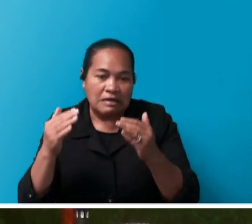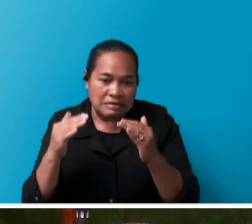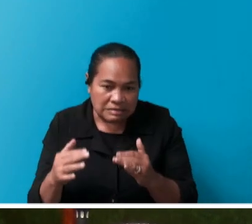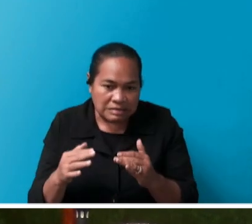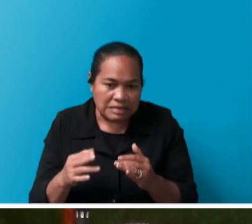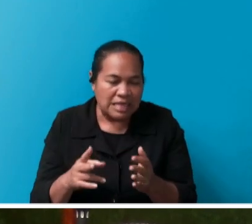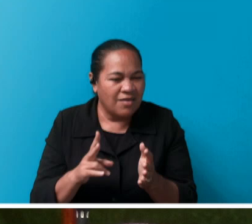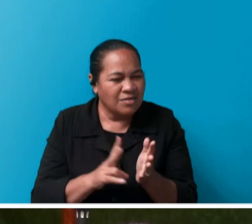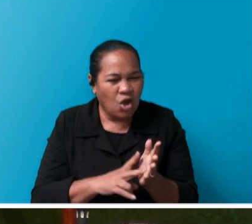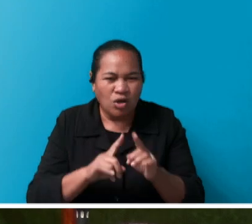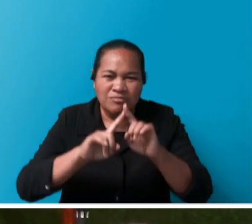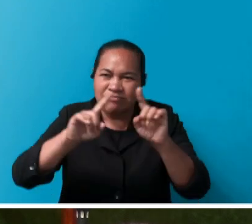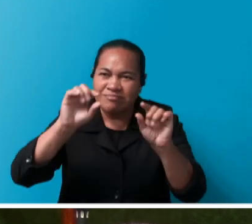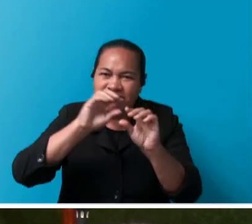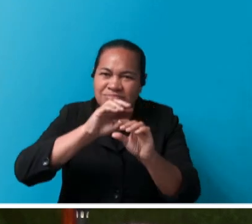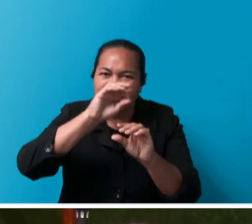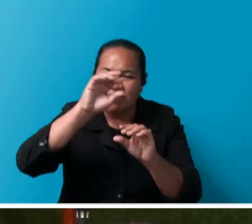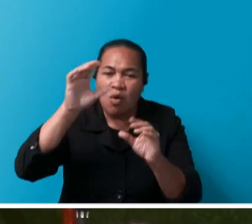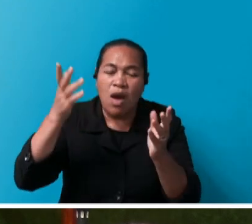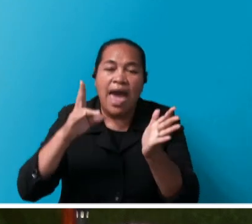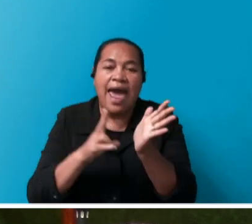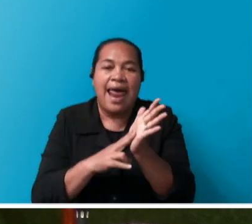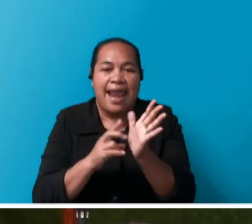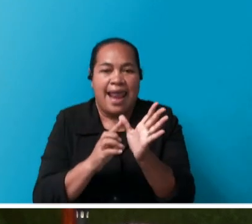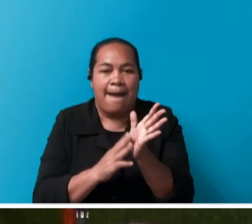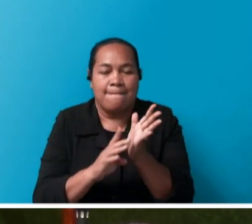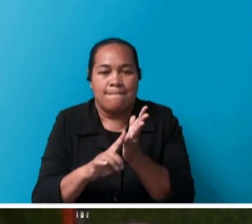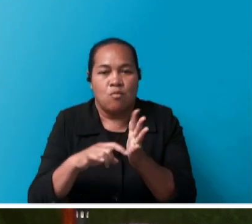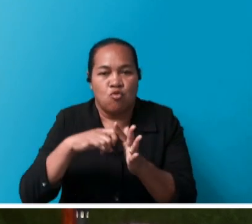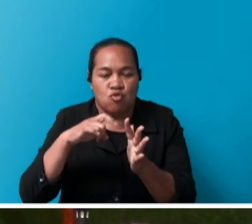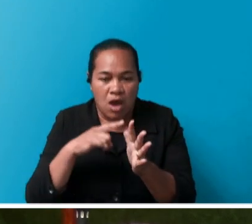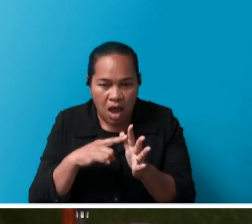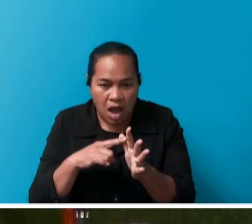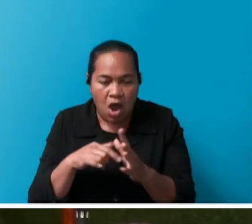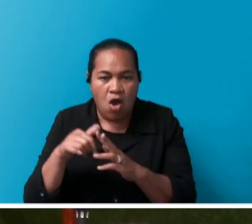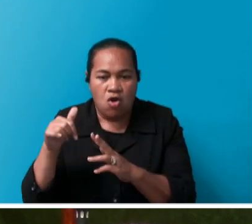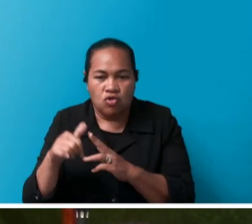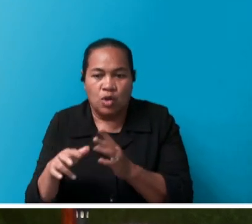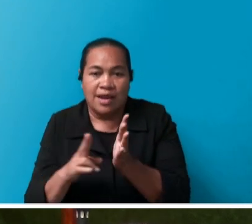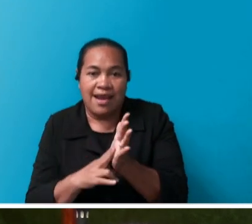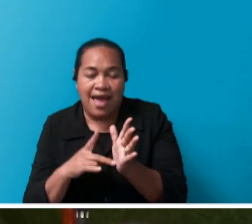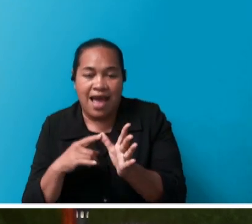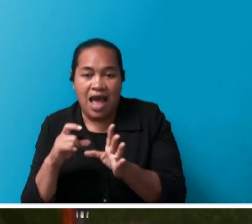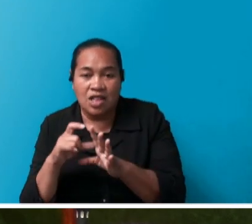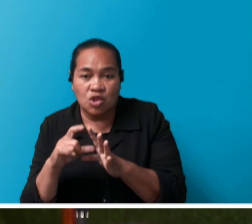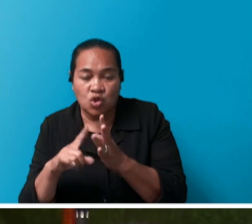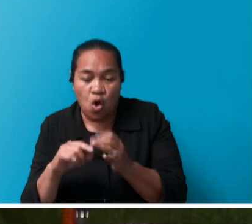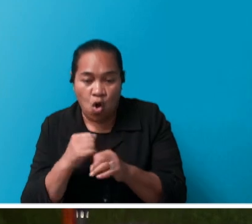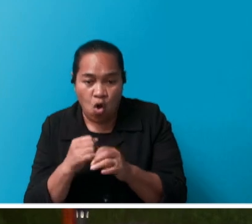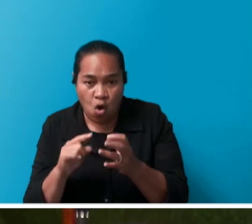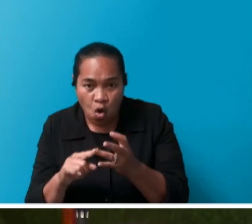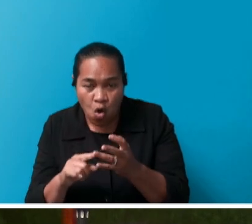Pisongo Nursing Station in the Tikin of Namuka, Pulibutu Nursing Station in the Tikin of Nandongo, and Kumbulau Nursing